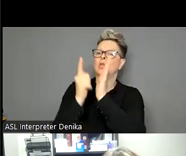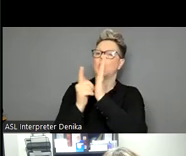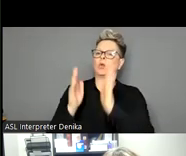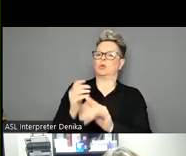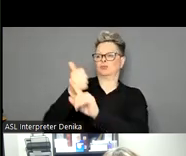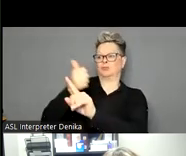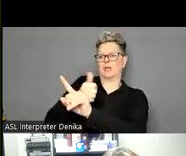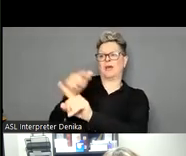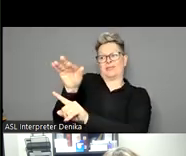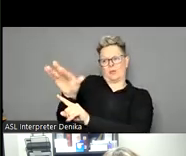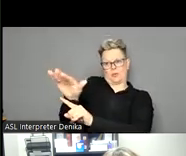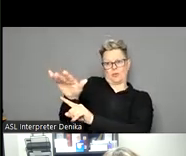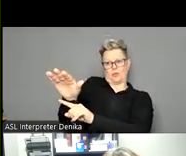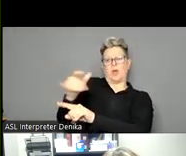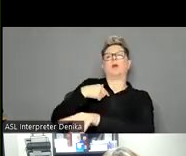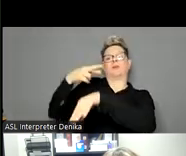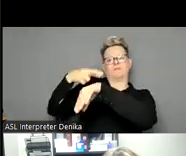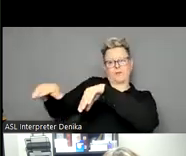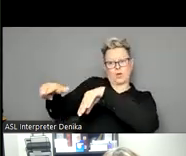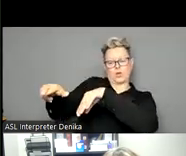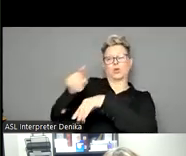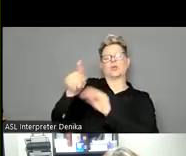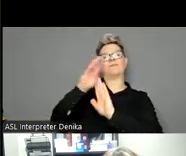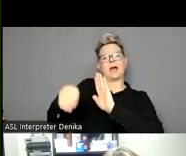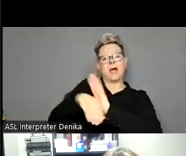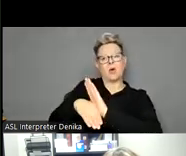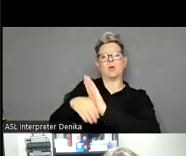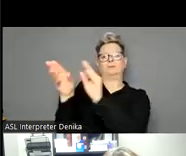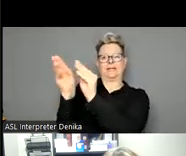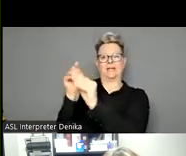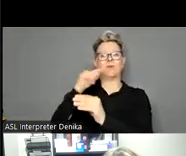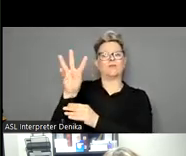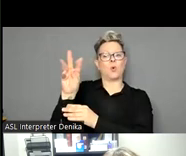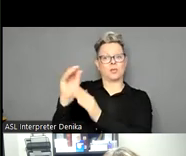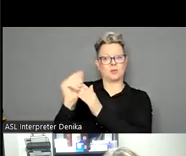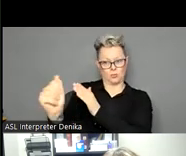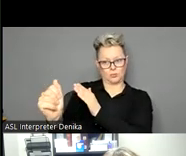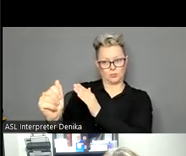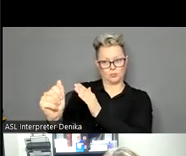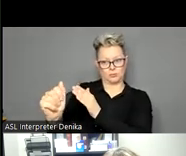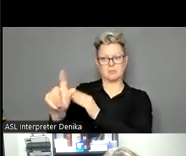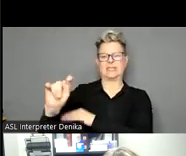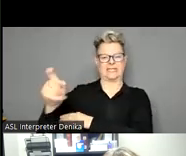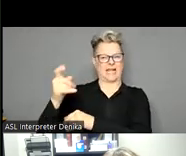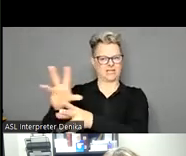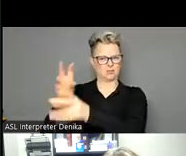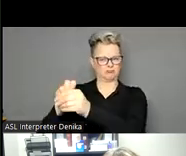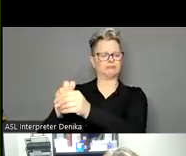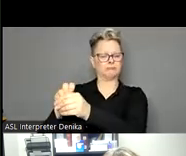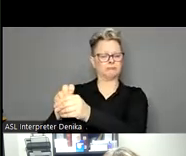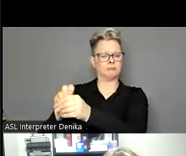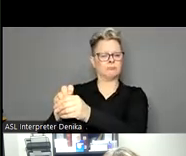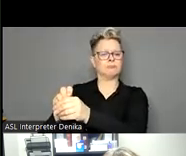law, who would be able to give you a half-hour consultation for $40, and that includes tax. So you would be able to get